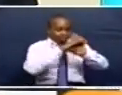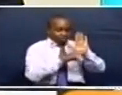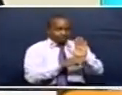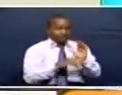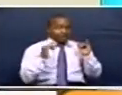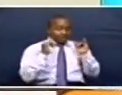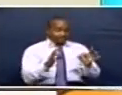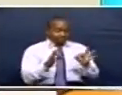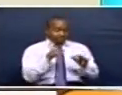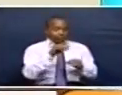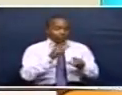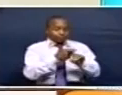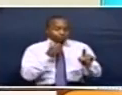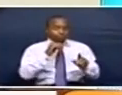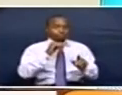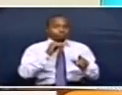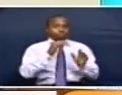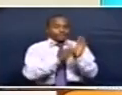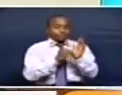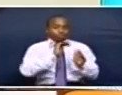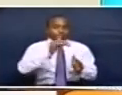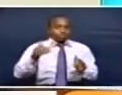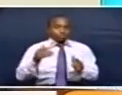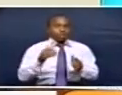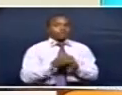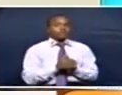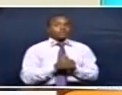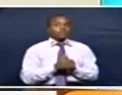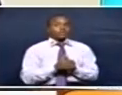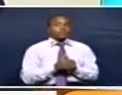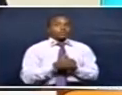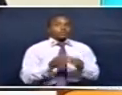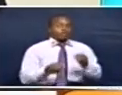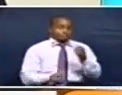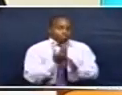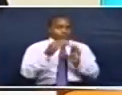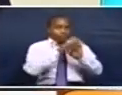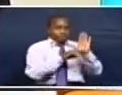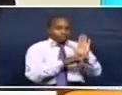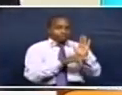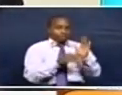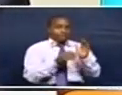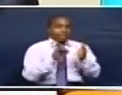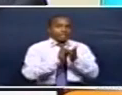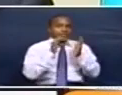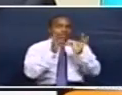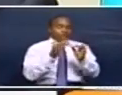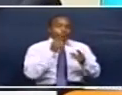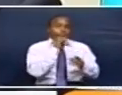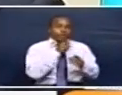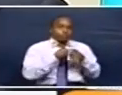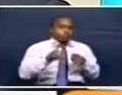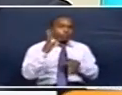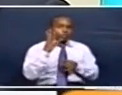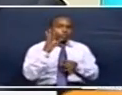you are from Machakos County, you are a resident, you are a child of Machakos County, we've set up a program that if you finished Form 4 and you want